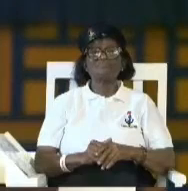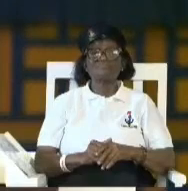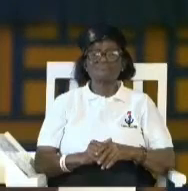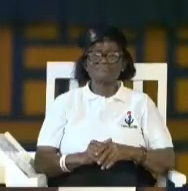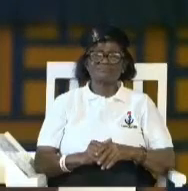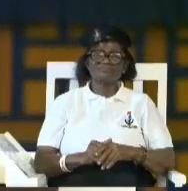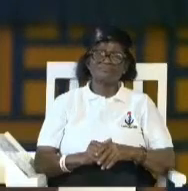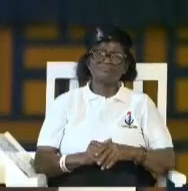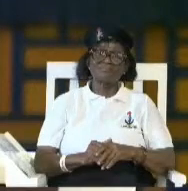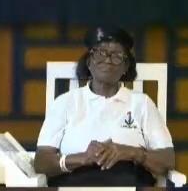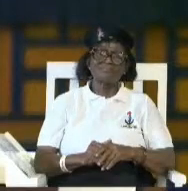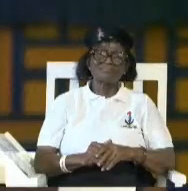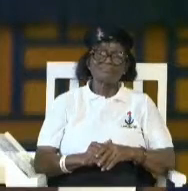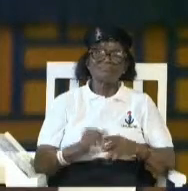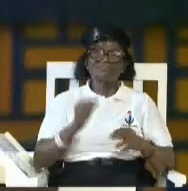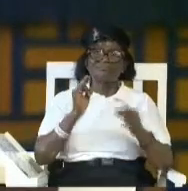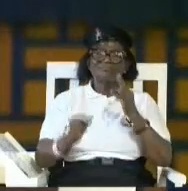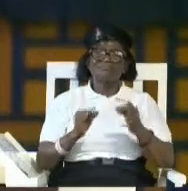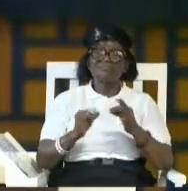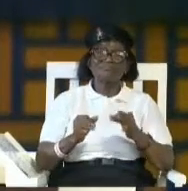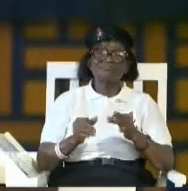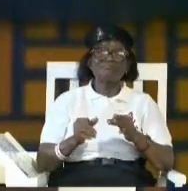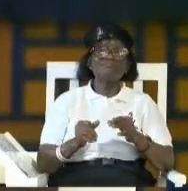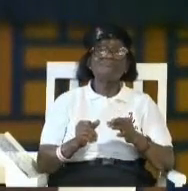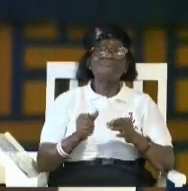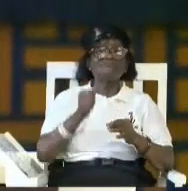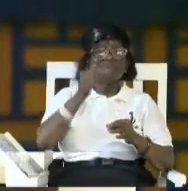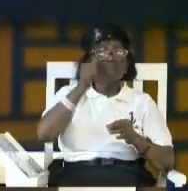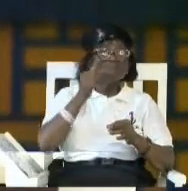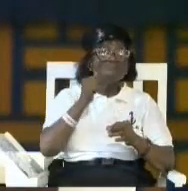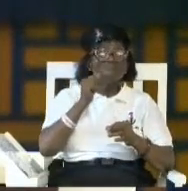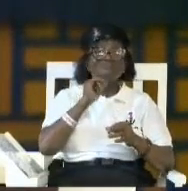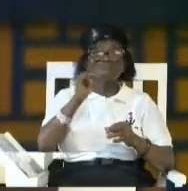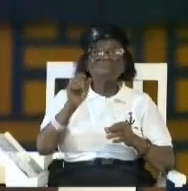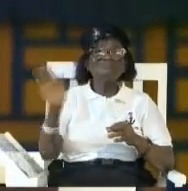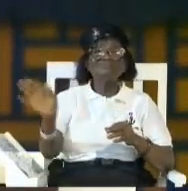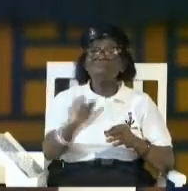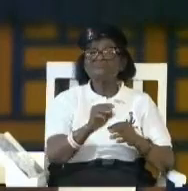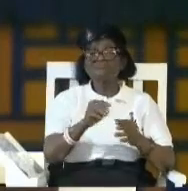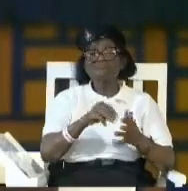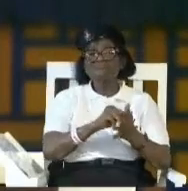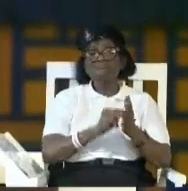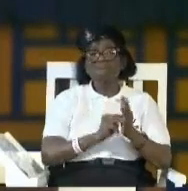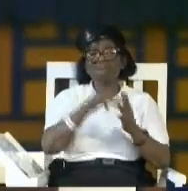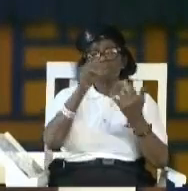If adultery is your weakness, it dies